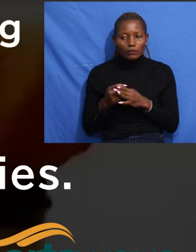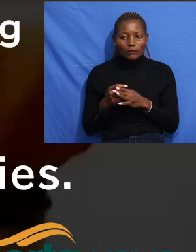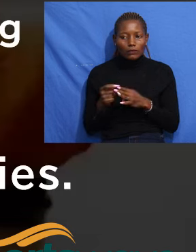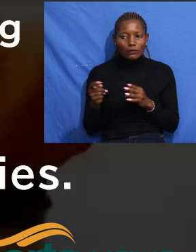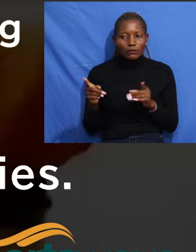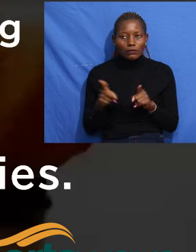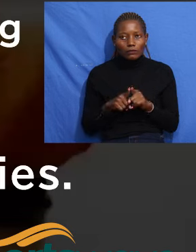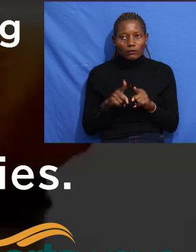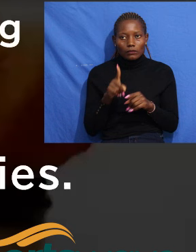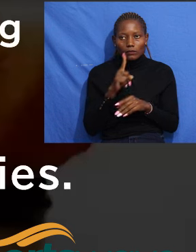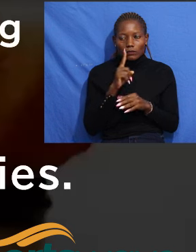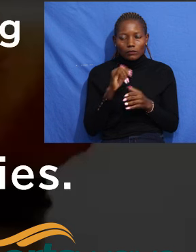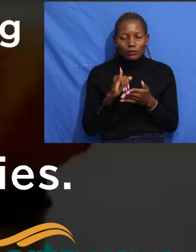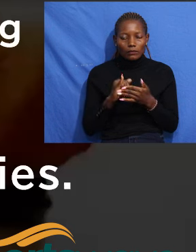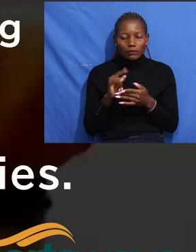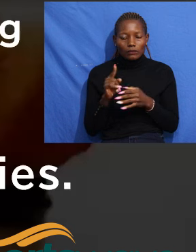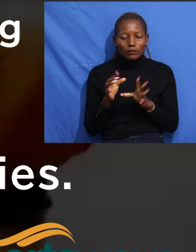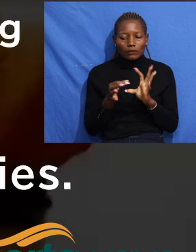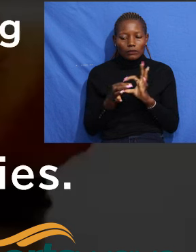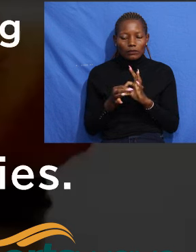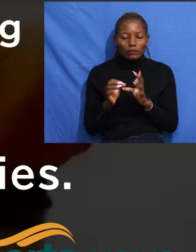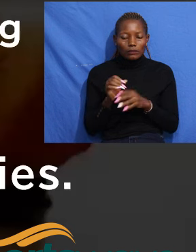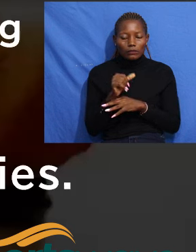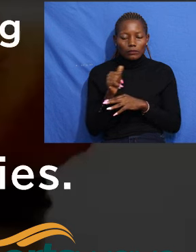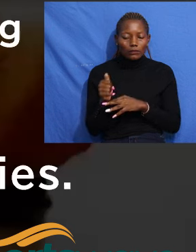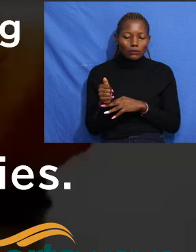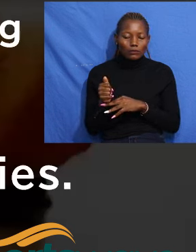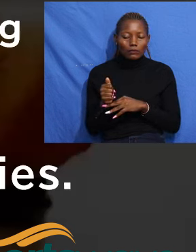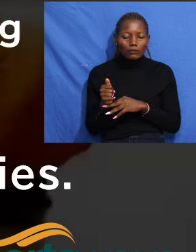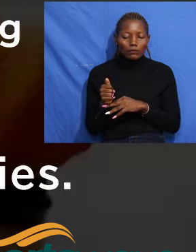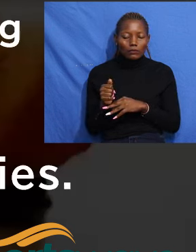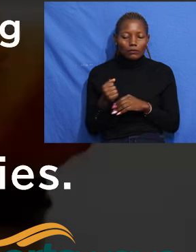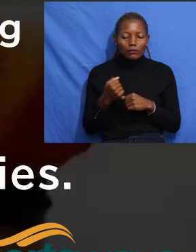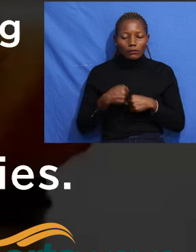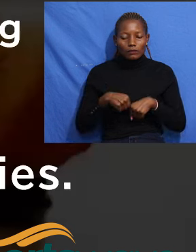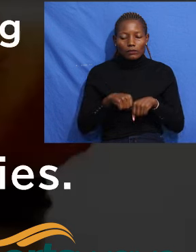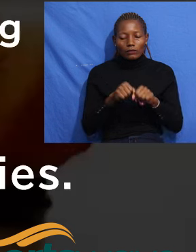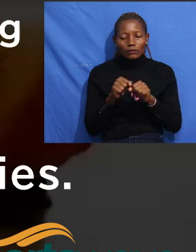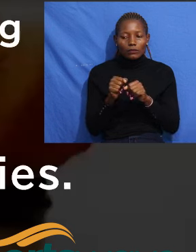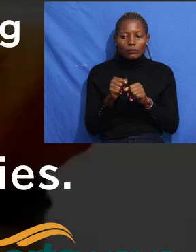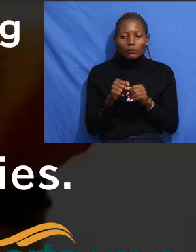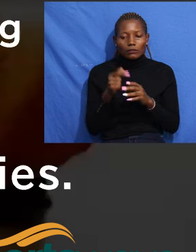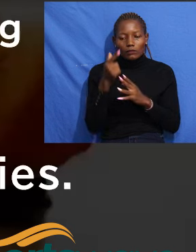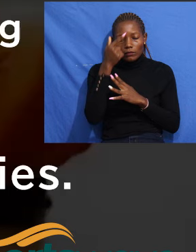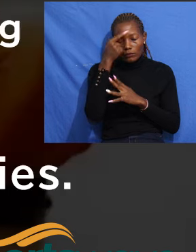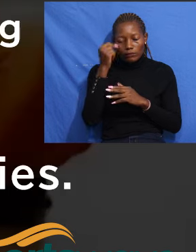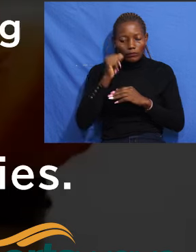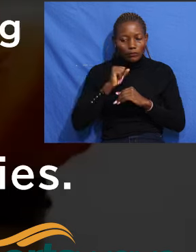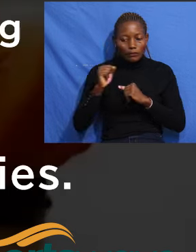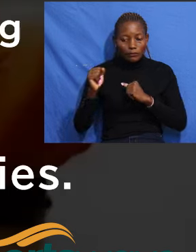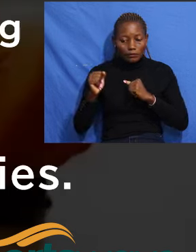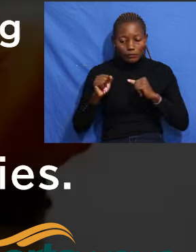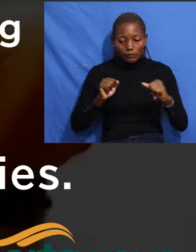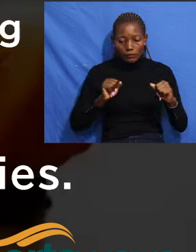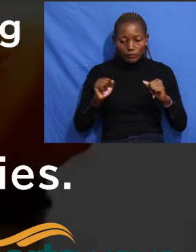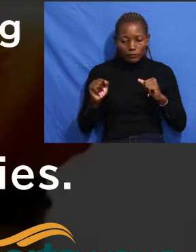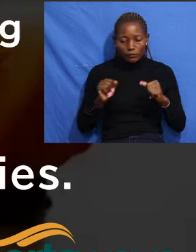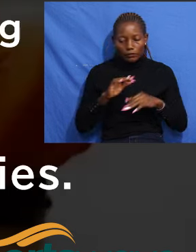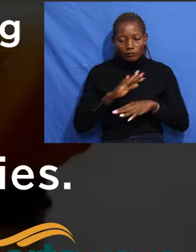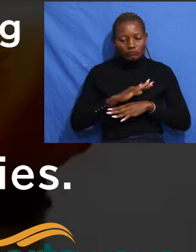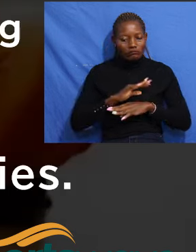And make sure to combine it with other recovery strategies, because only stretching is not